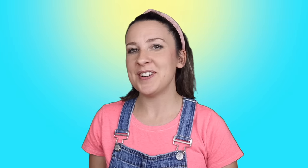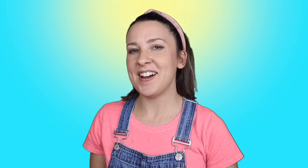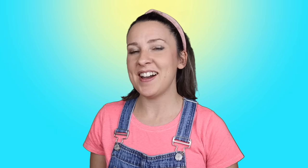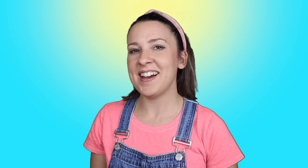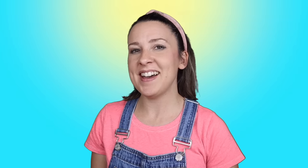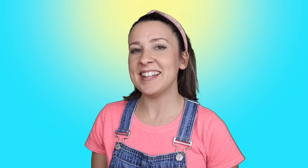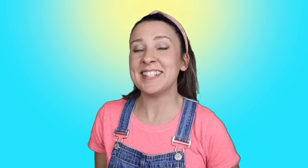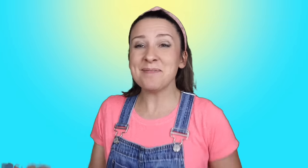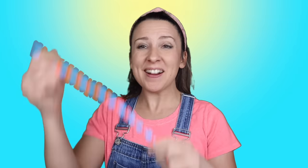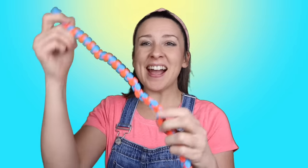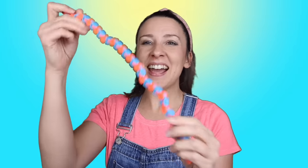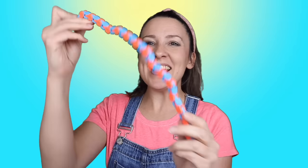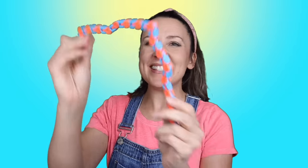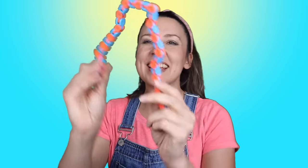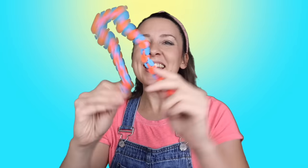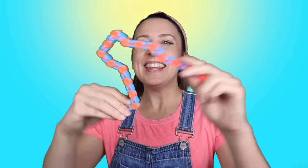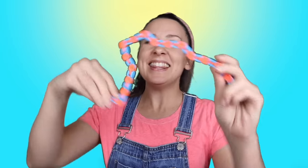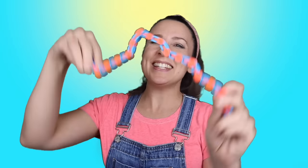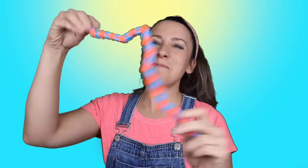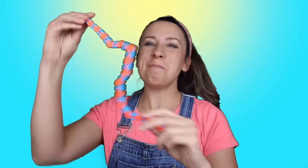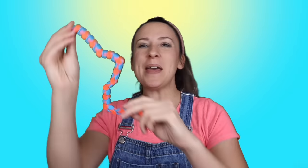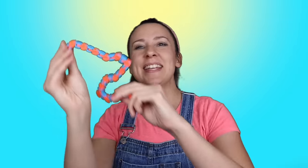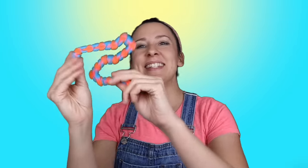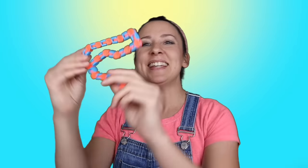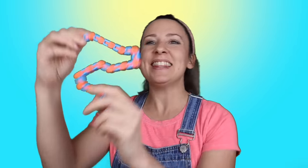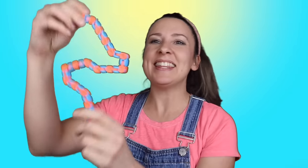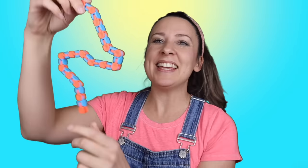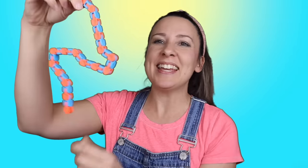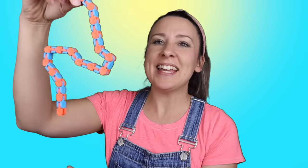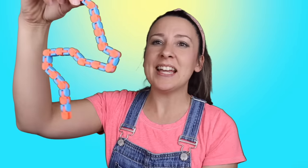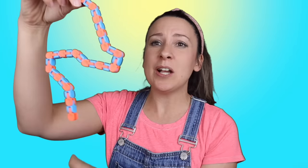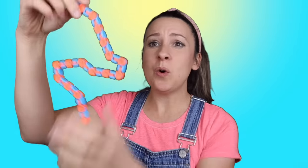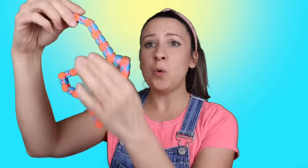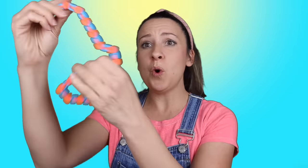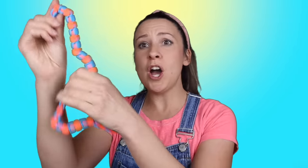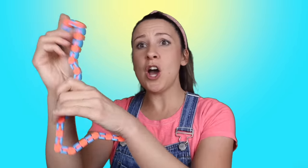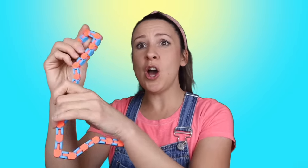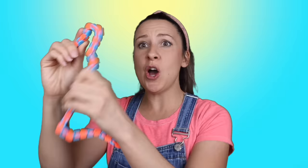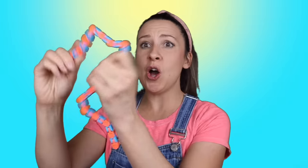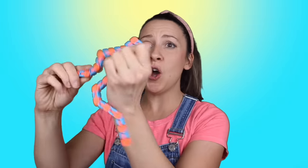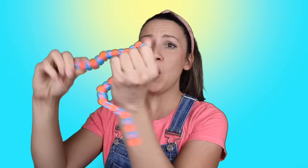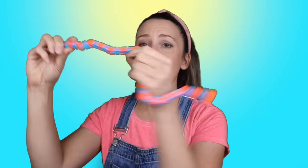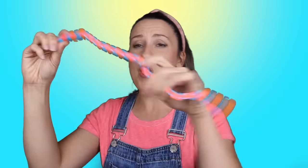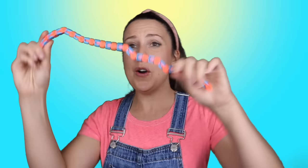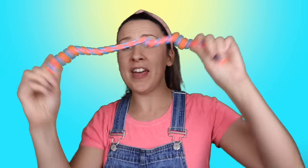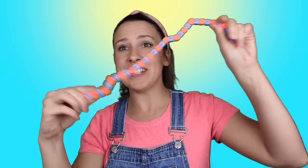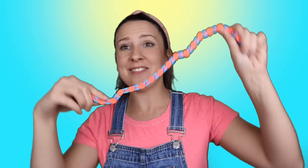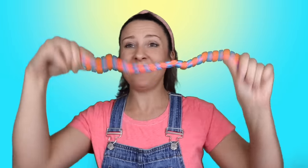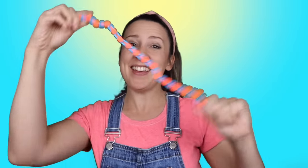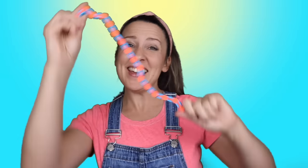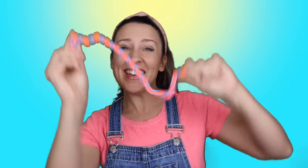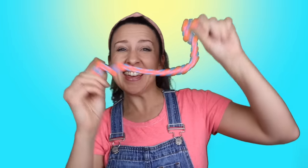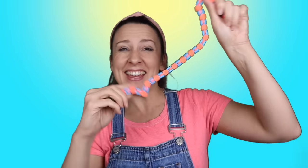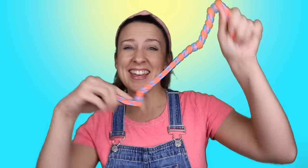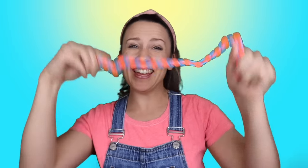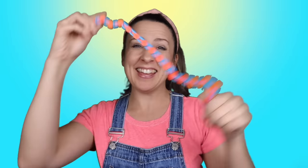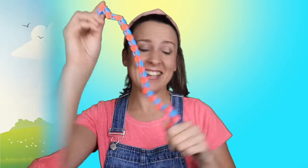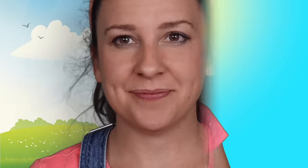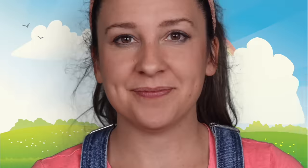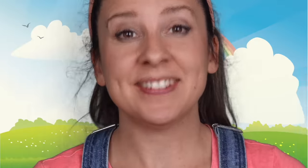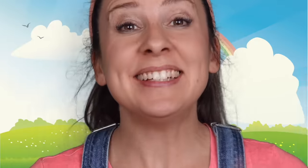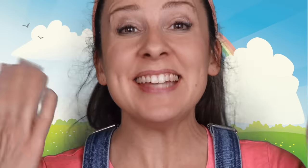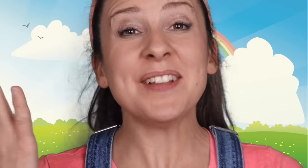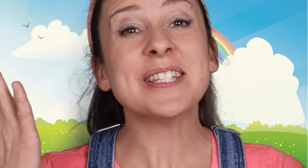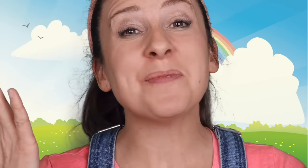You got... surprise! This bendy thing! Whoa! That's